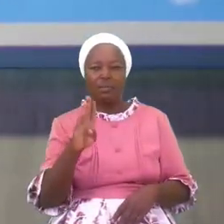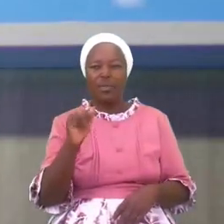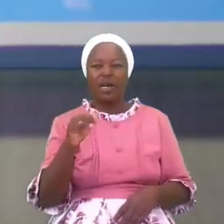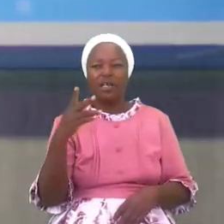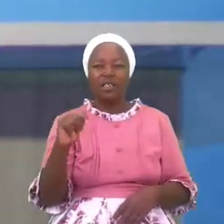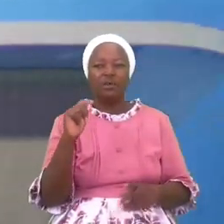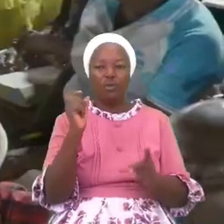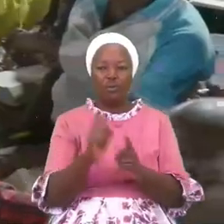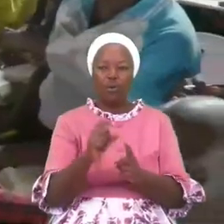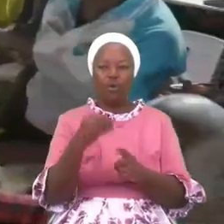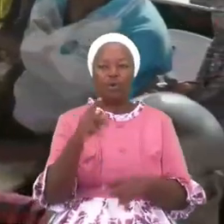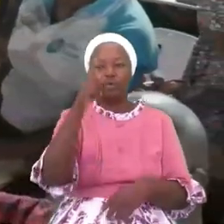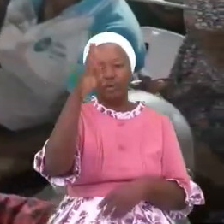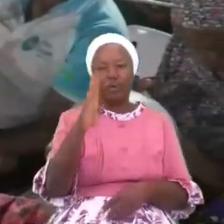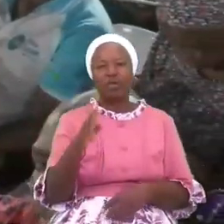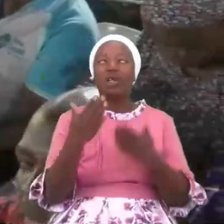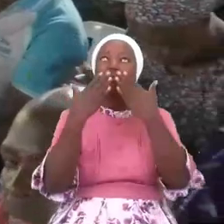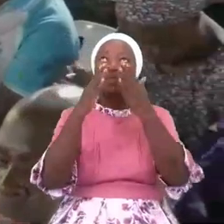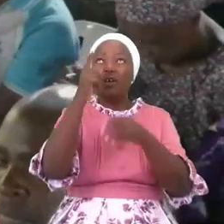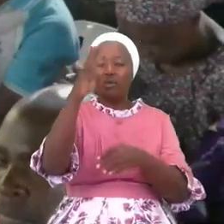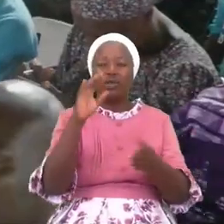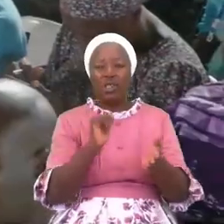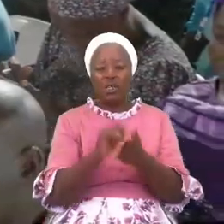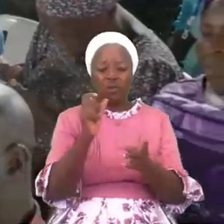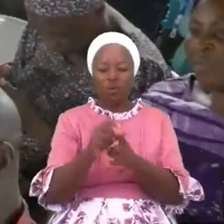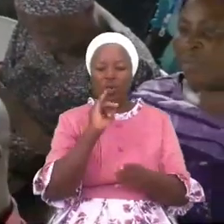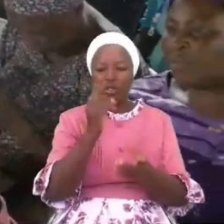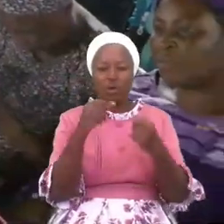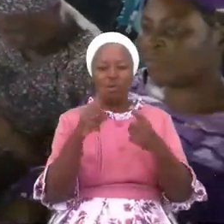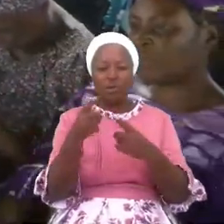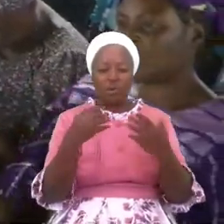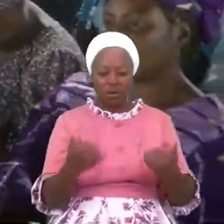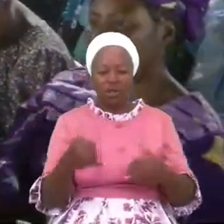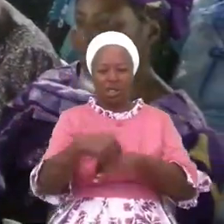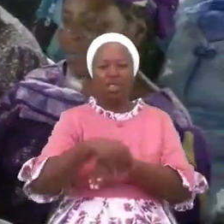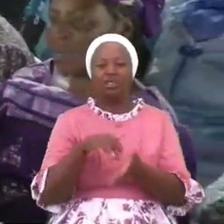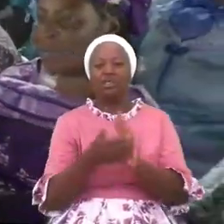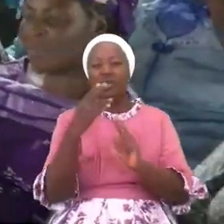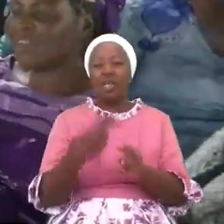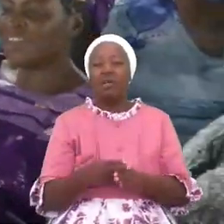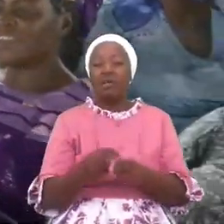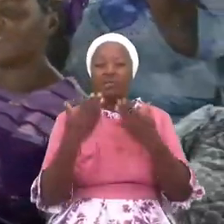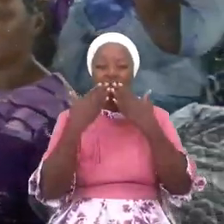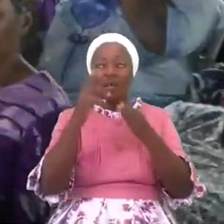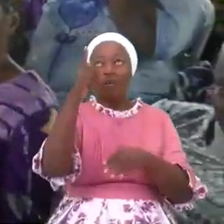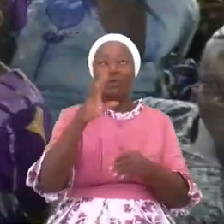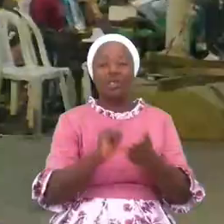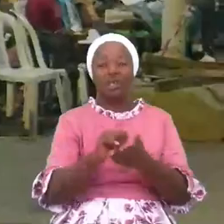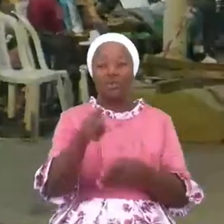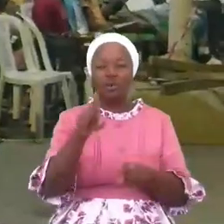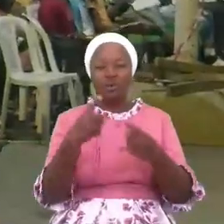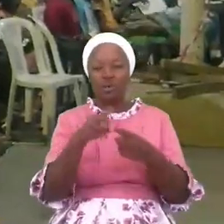word is coming to you tonight. And thank God you're going to be totally delivered tonight in